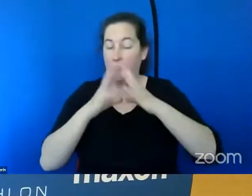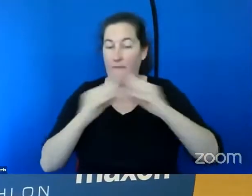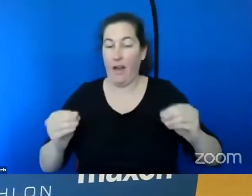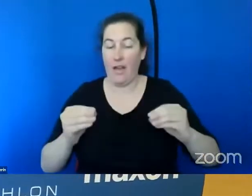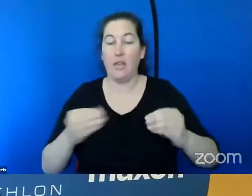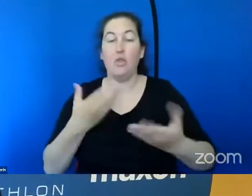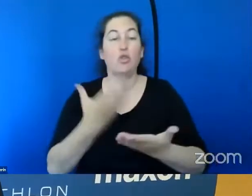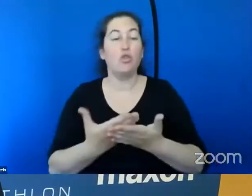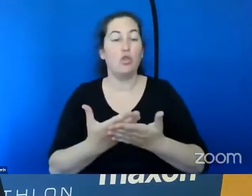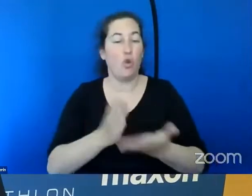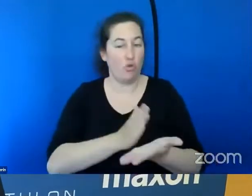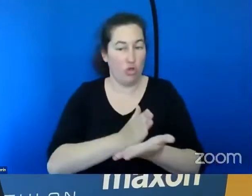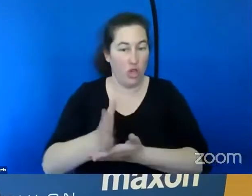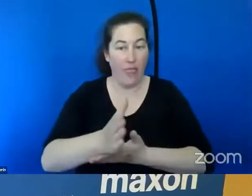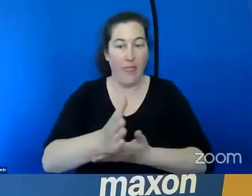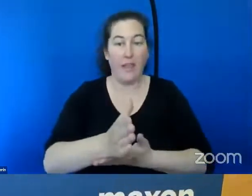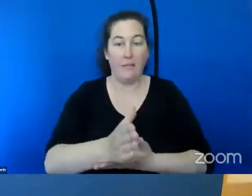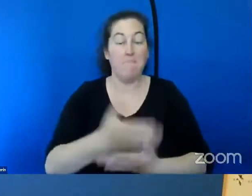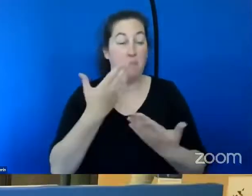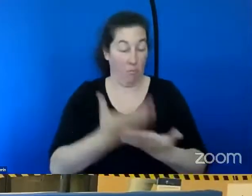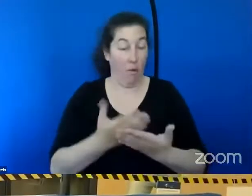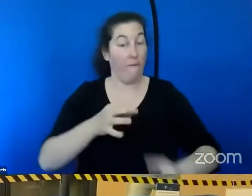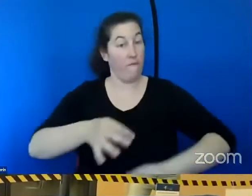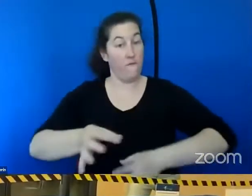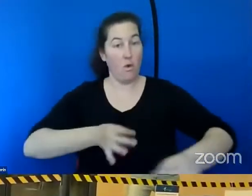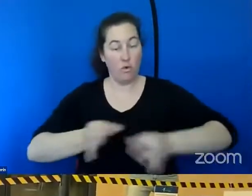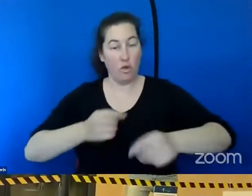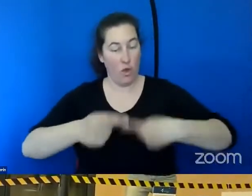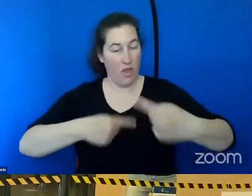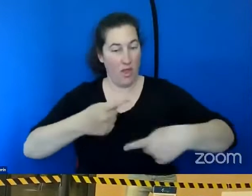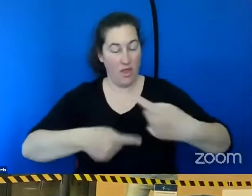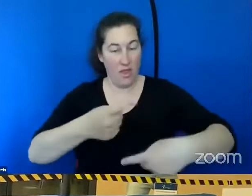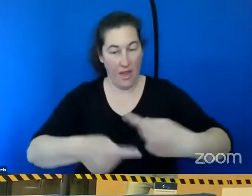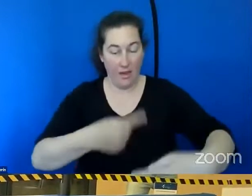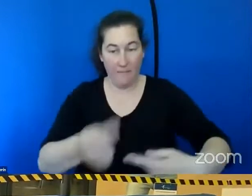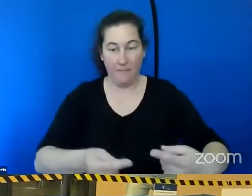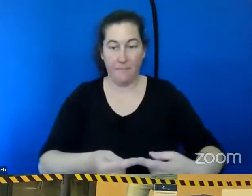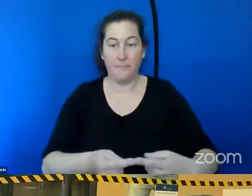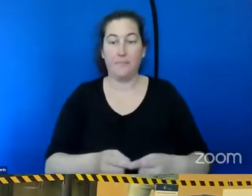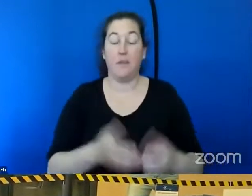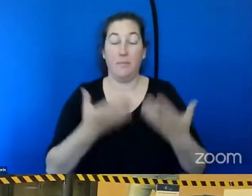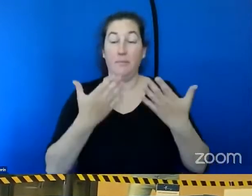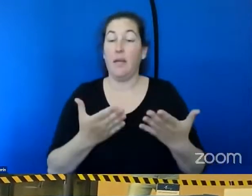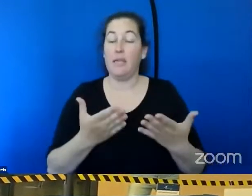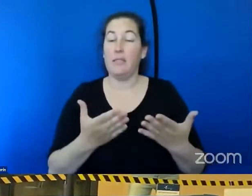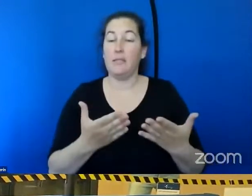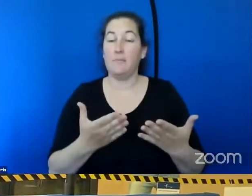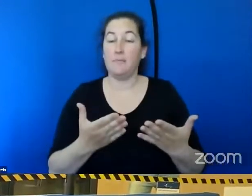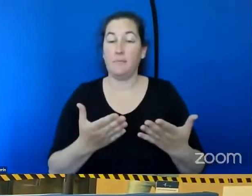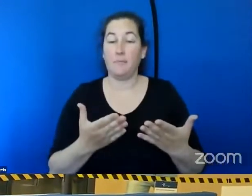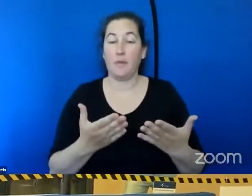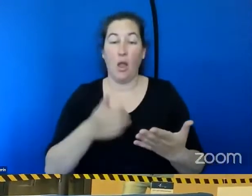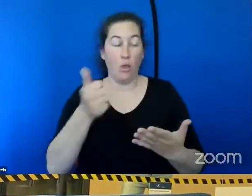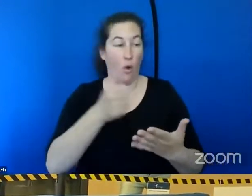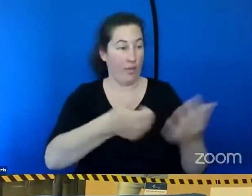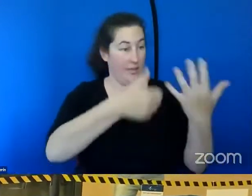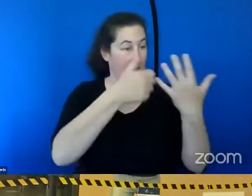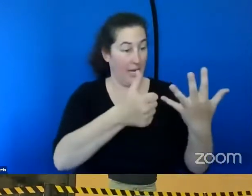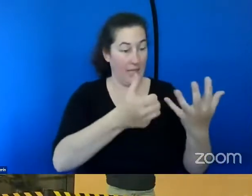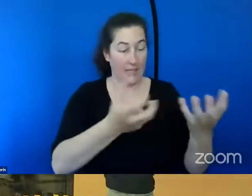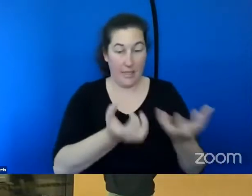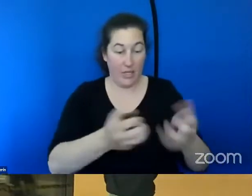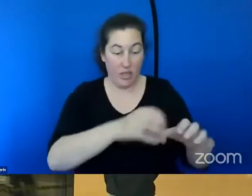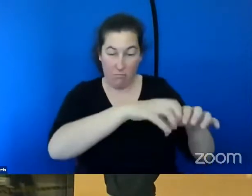over and not have to worry too much about one of the pieces dropping, the blue pieces, remember, dropping onto the floor.